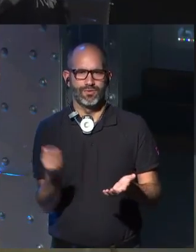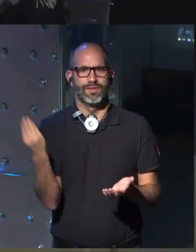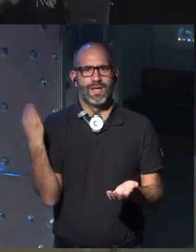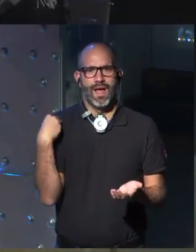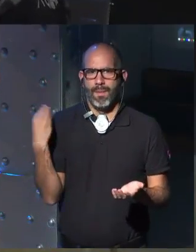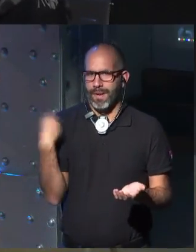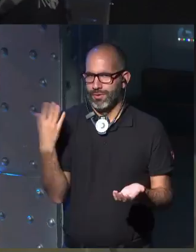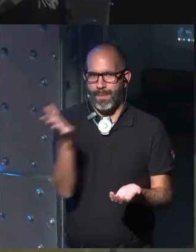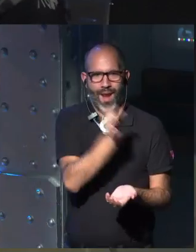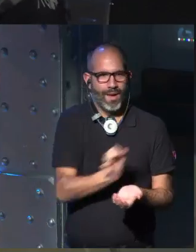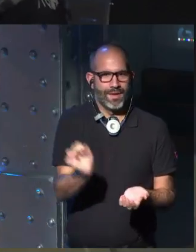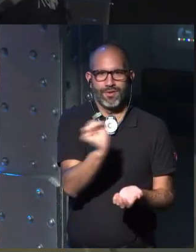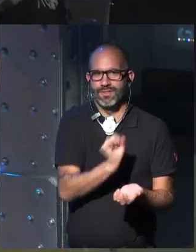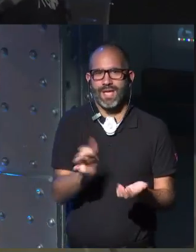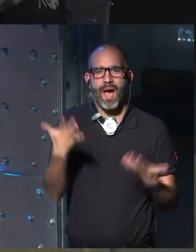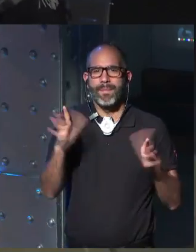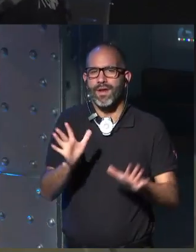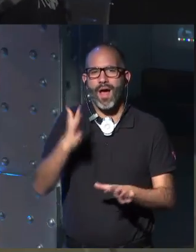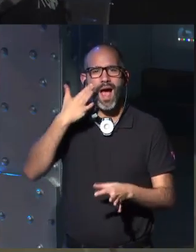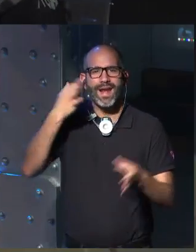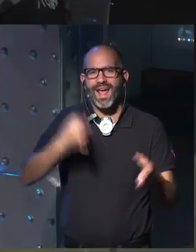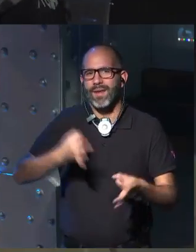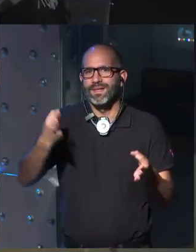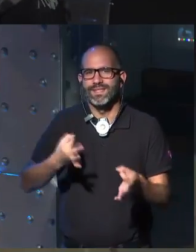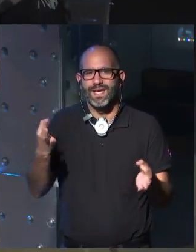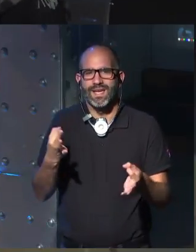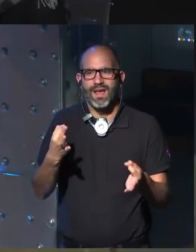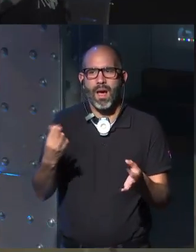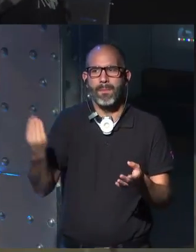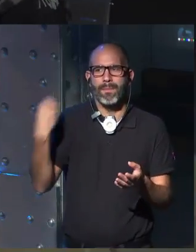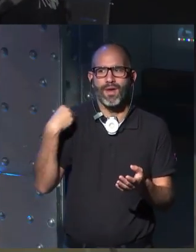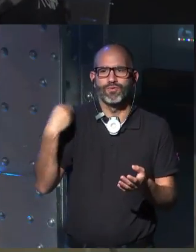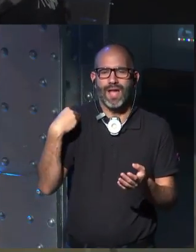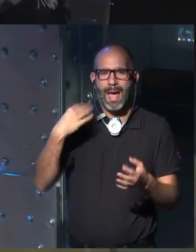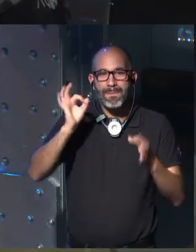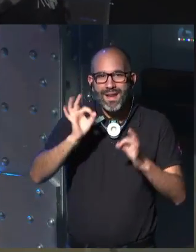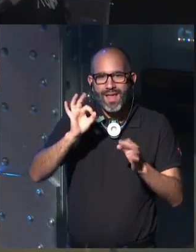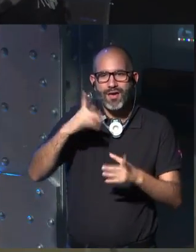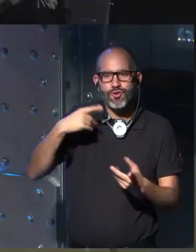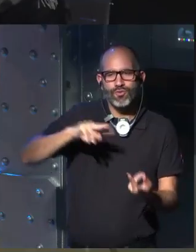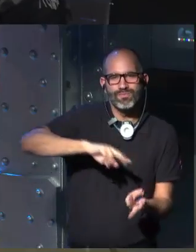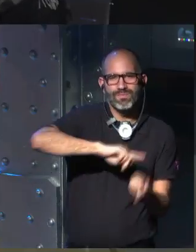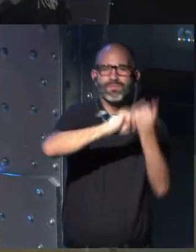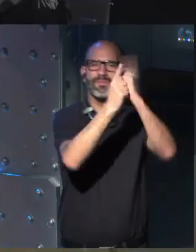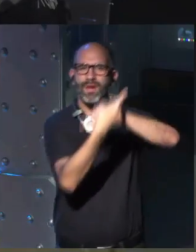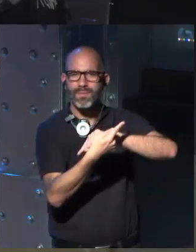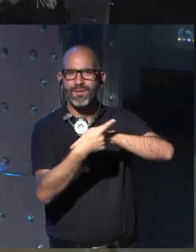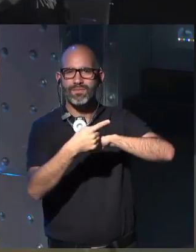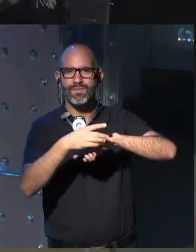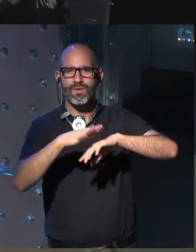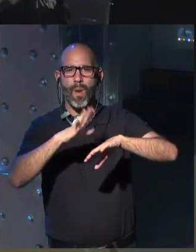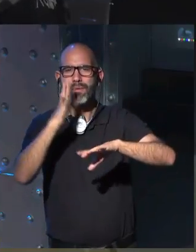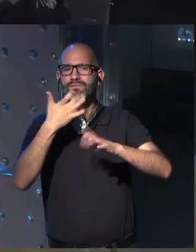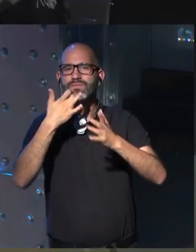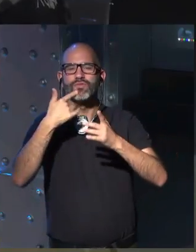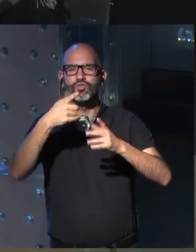I guess the question is, it's why do we all care about sound? And this, I wouldn't have written the book if I didn't think that people cared about sound, even